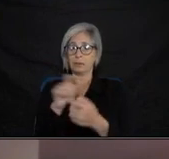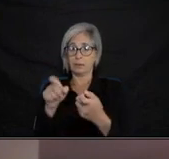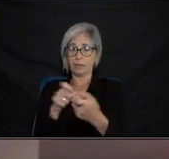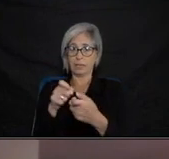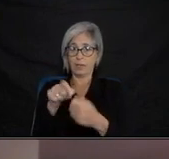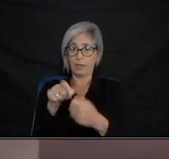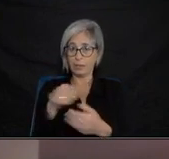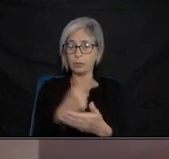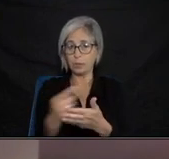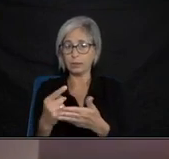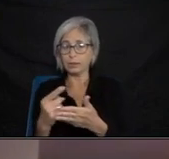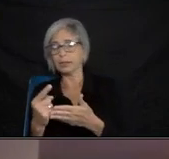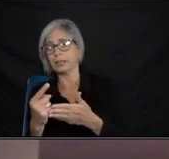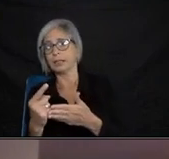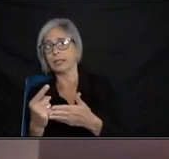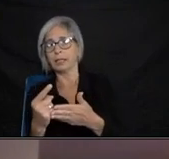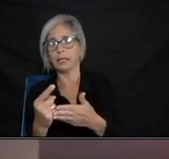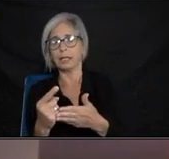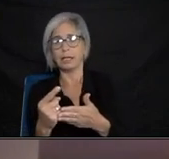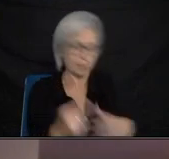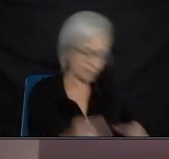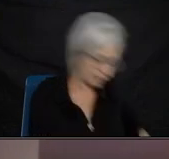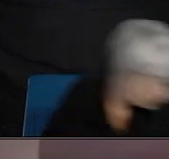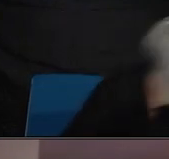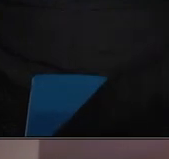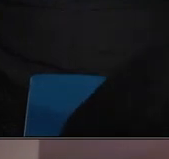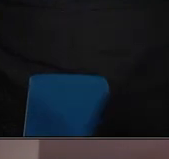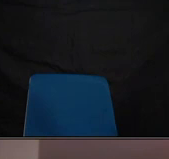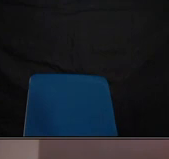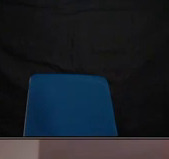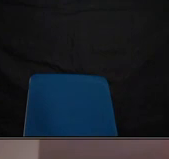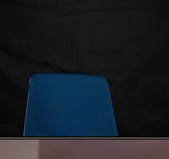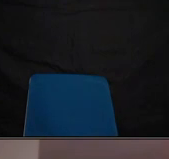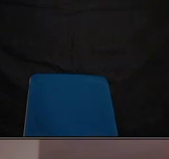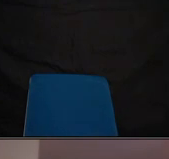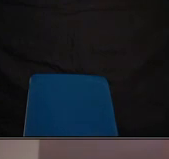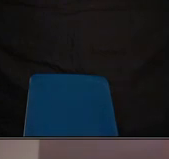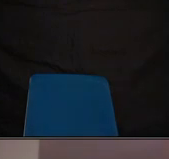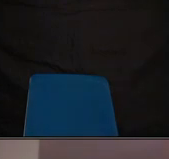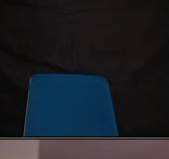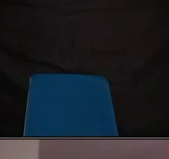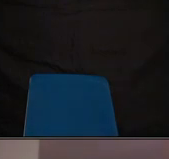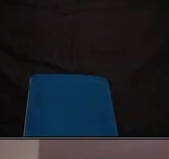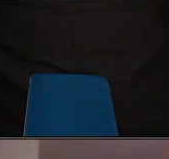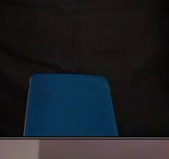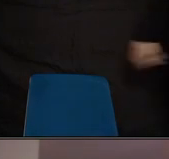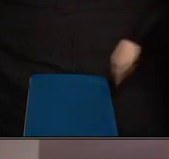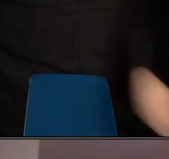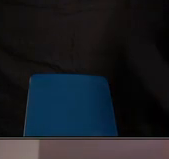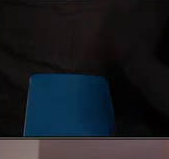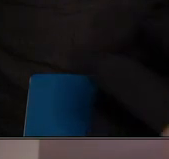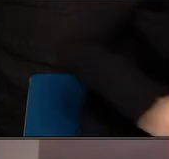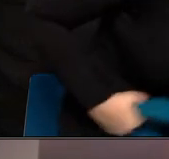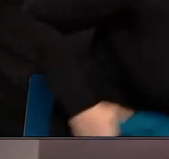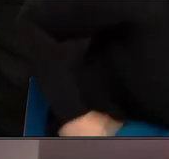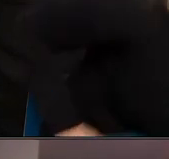this week, about the last piece of major artwork. This goes into the very front entryway of City